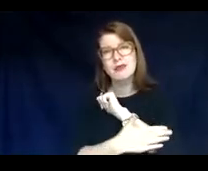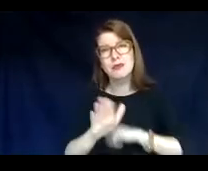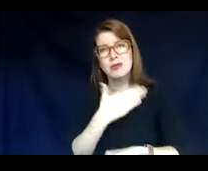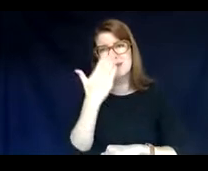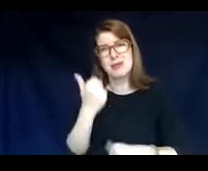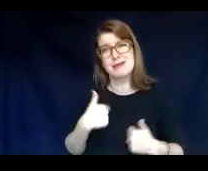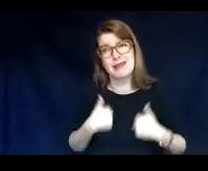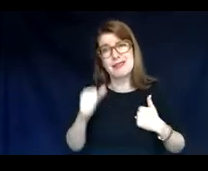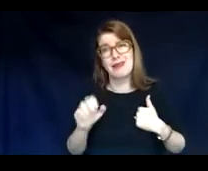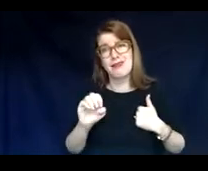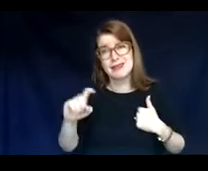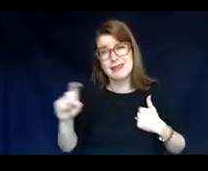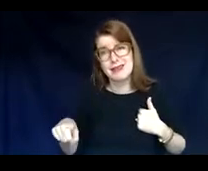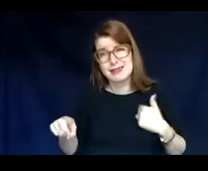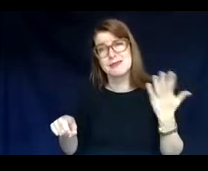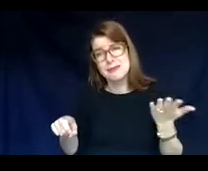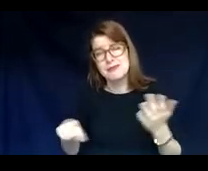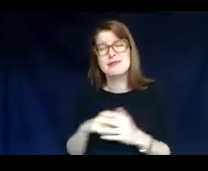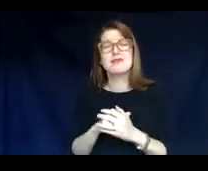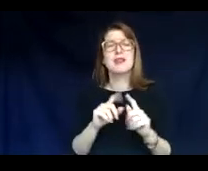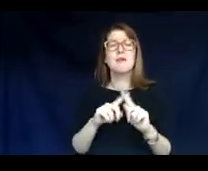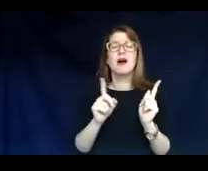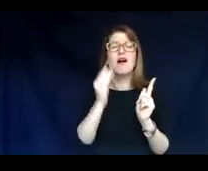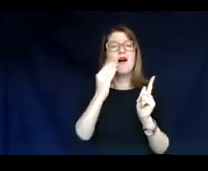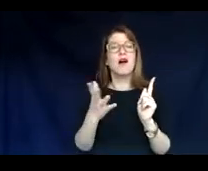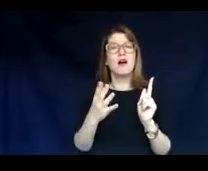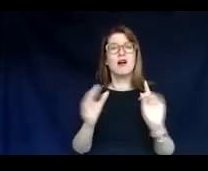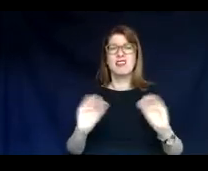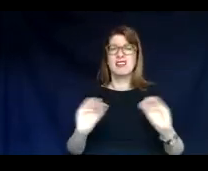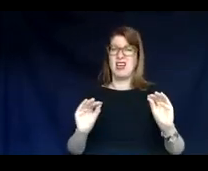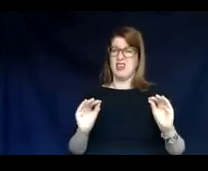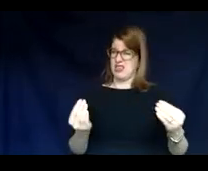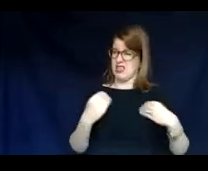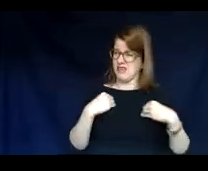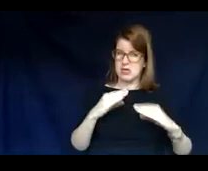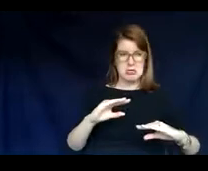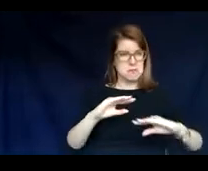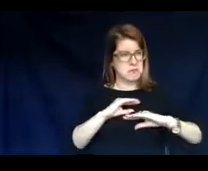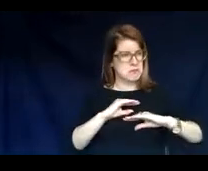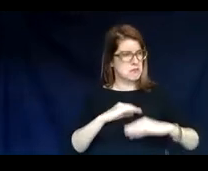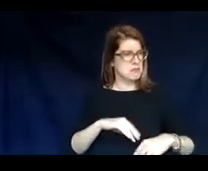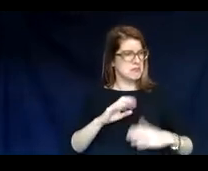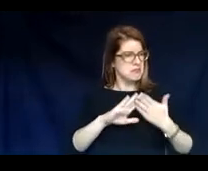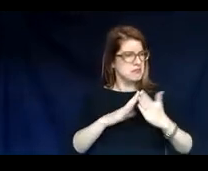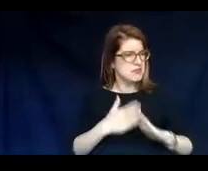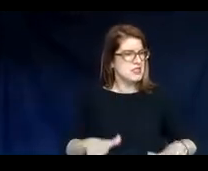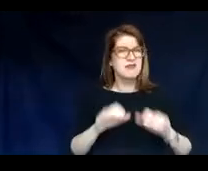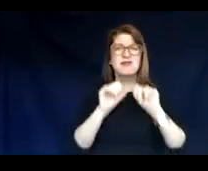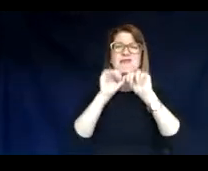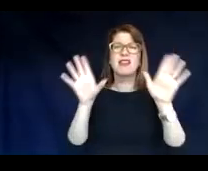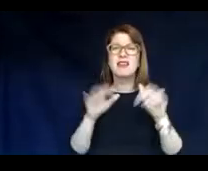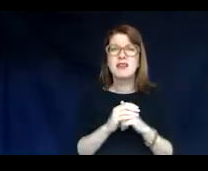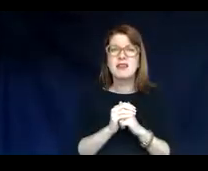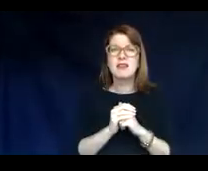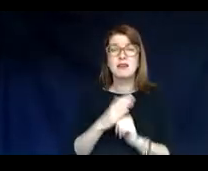back. But here's the thing. Nothing brought me solace. Nothing brought me peace. My